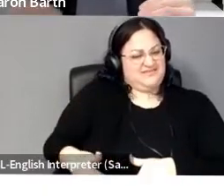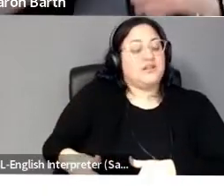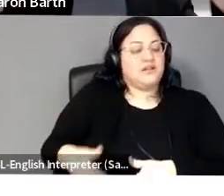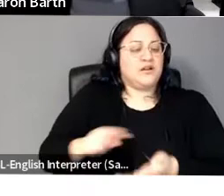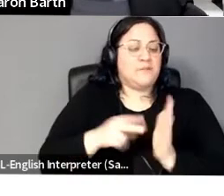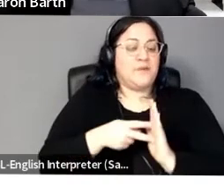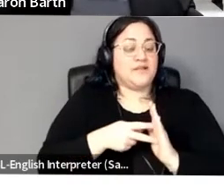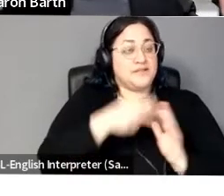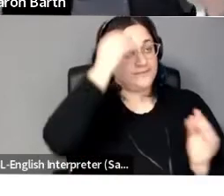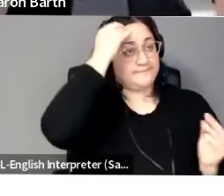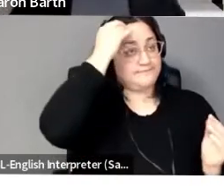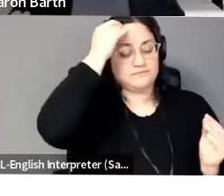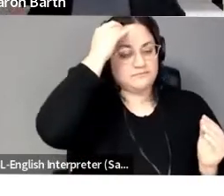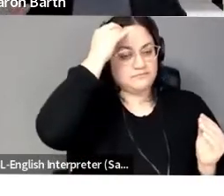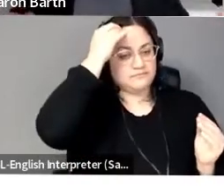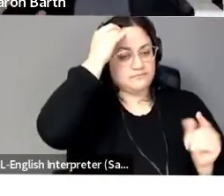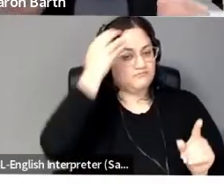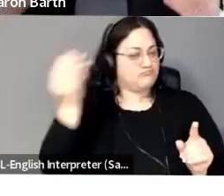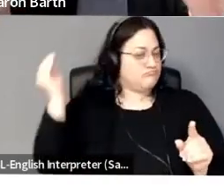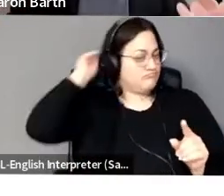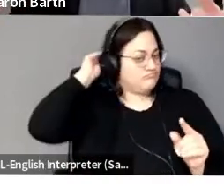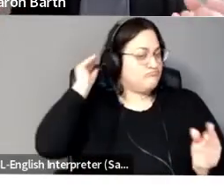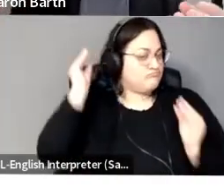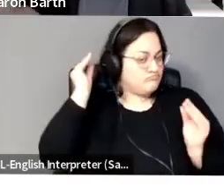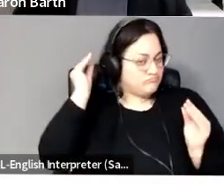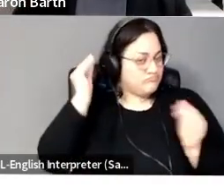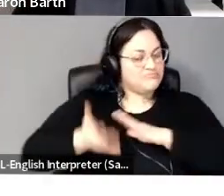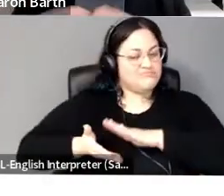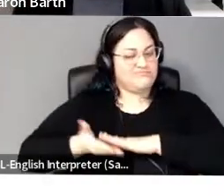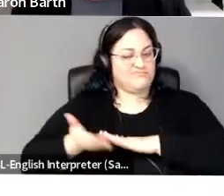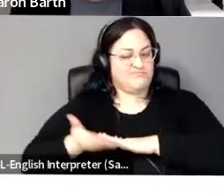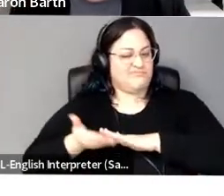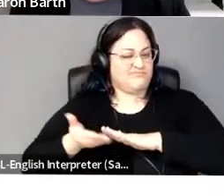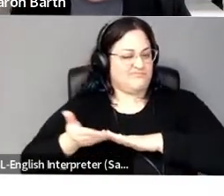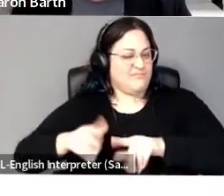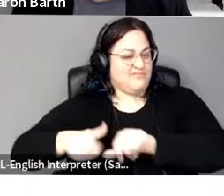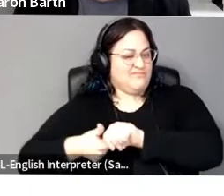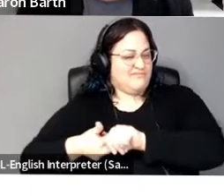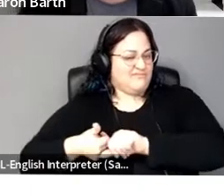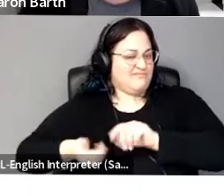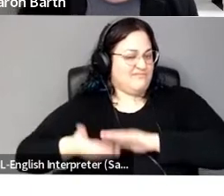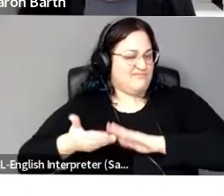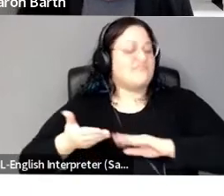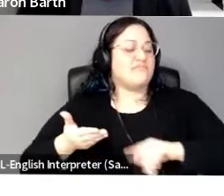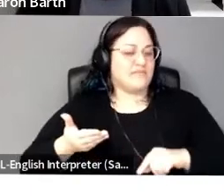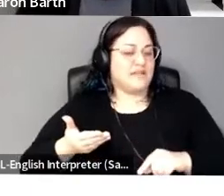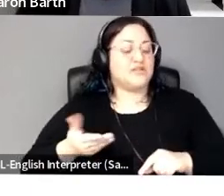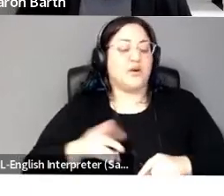doesn't have to bubble to our awareness. We don't have to concentrate on it for it to happen. It just